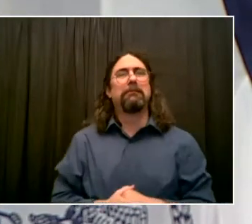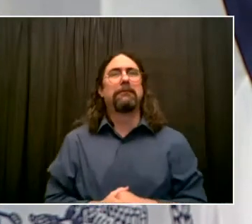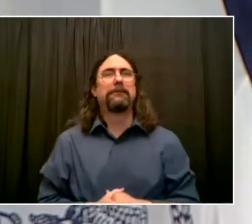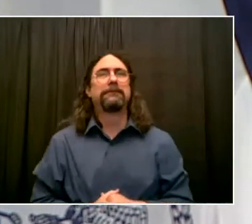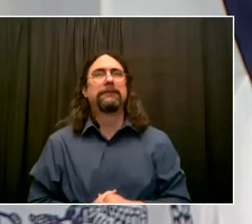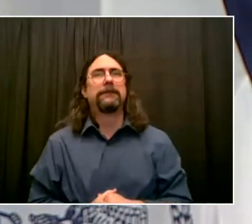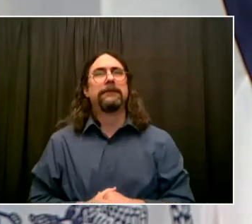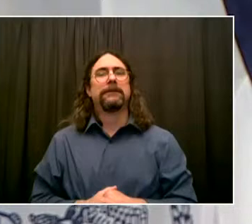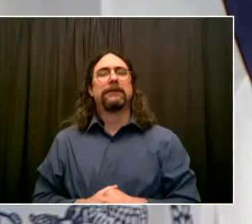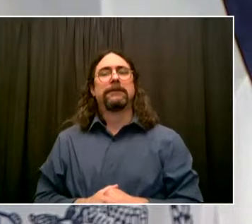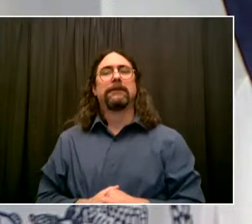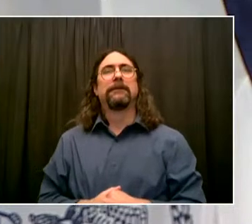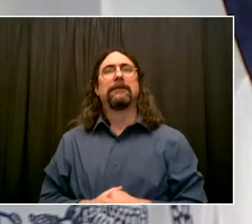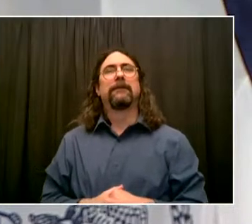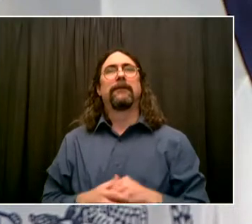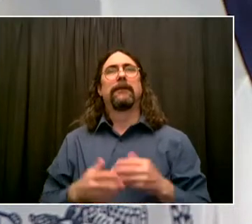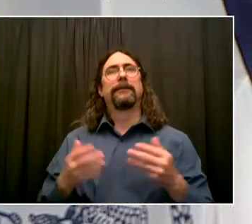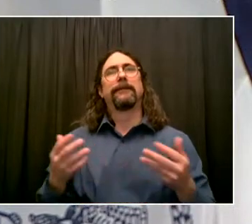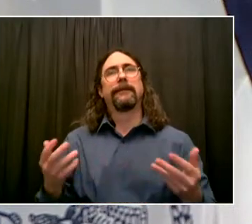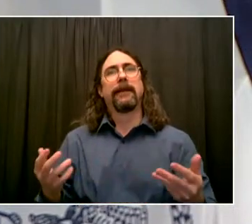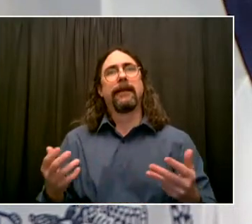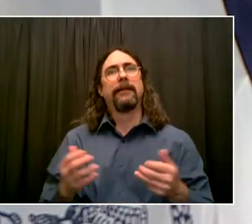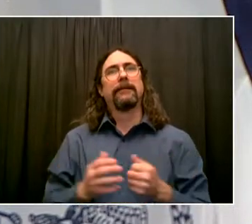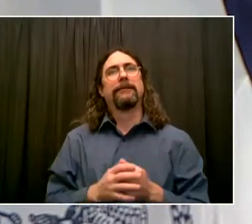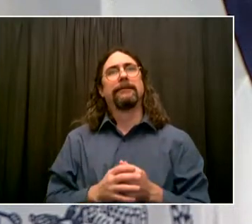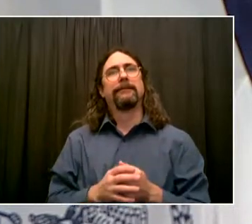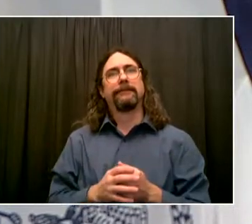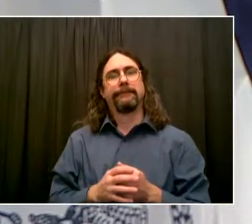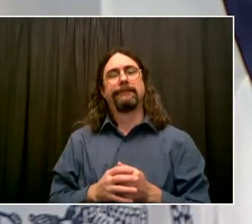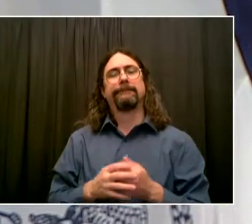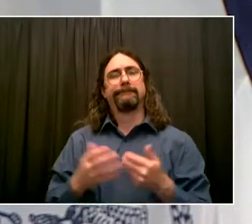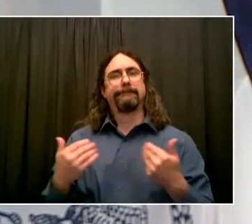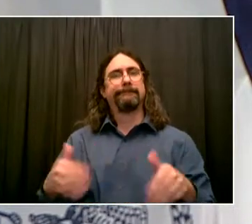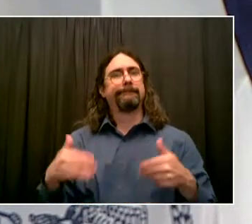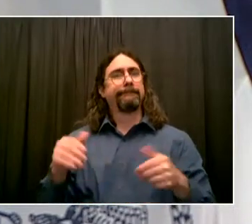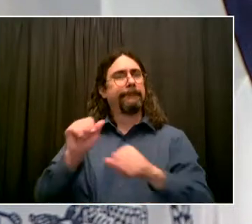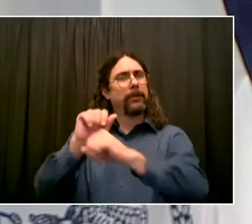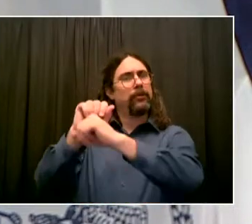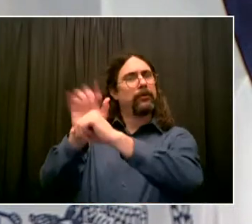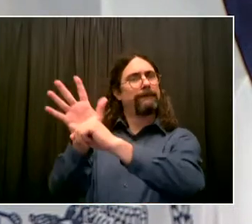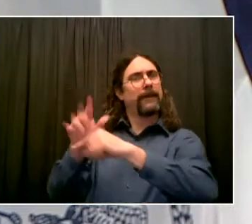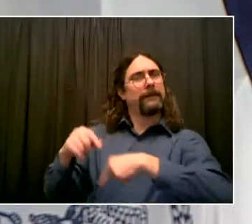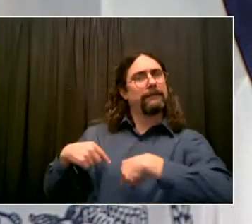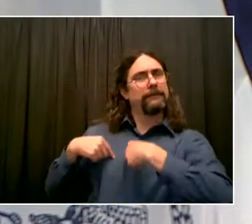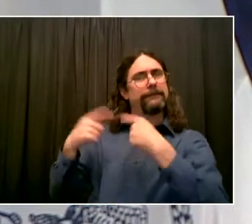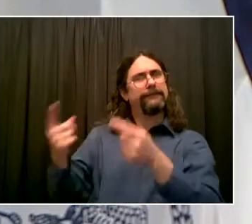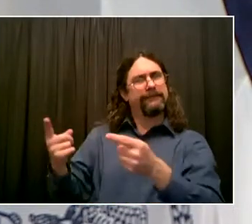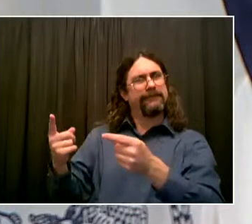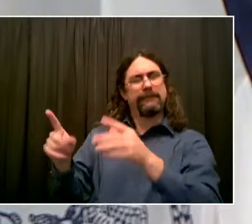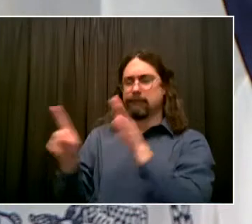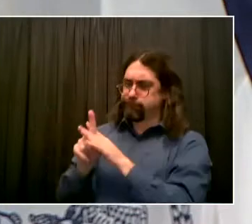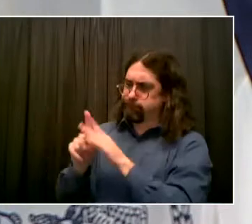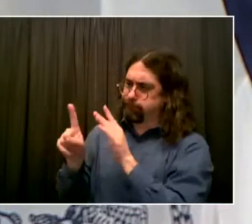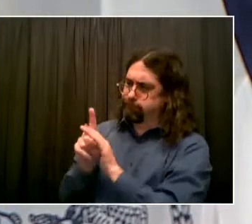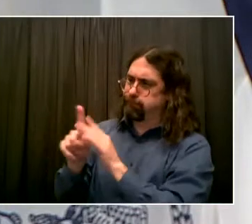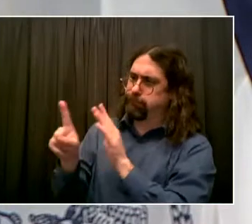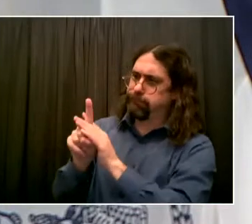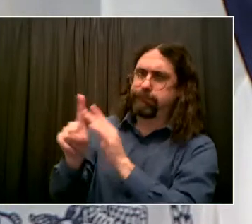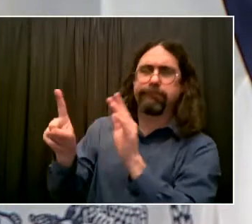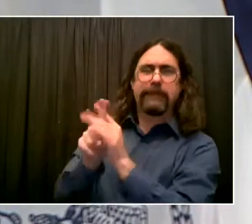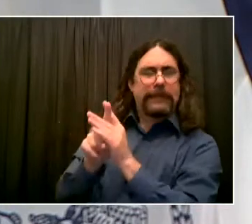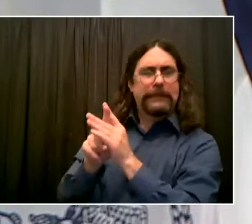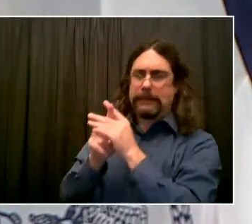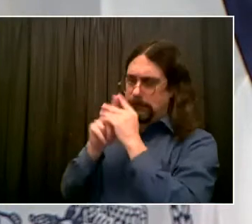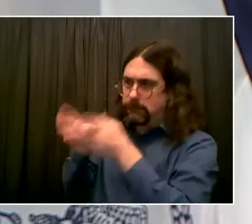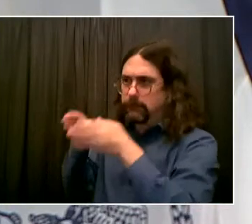on addressing the coronavirus and the crisis and bringing the city back. But I am absolutely convinced the